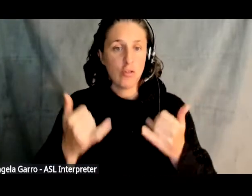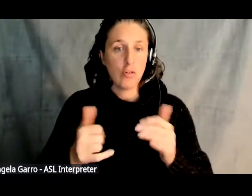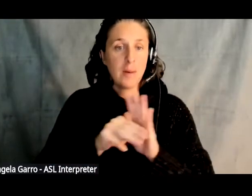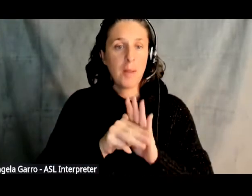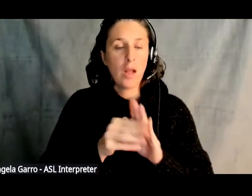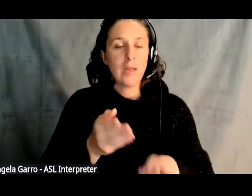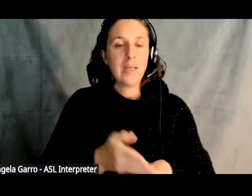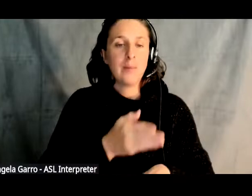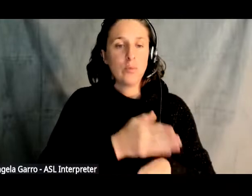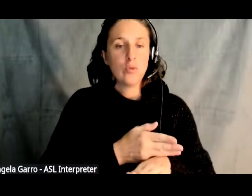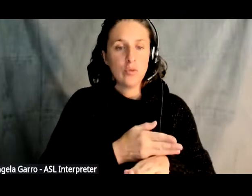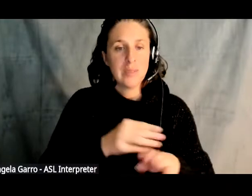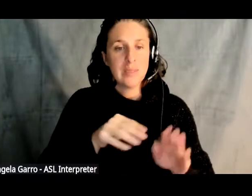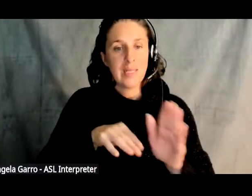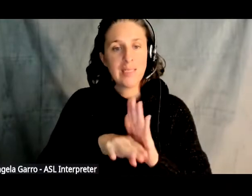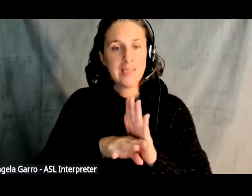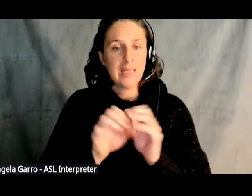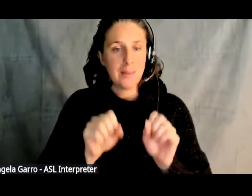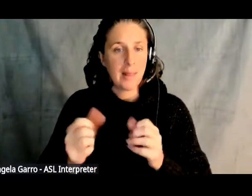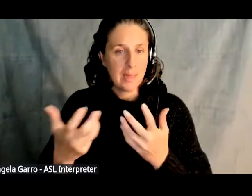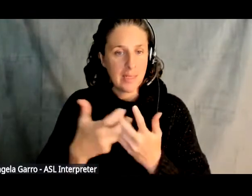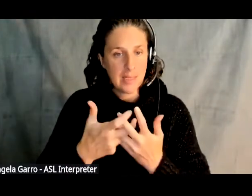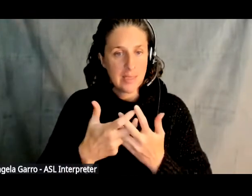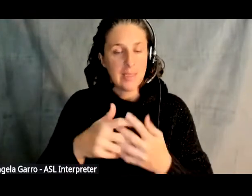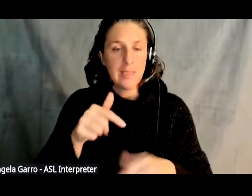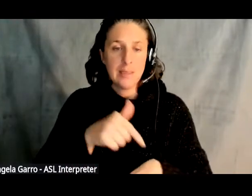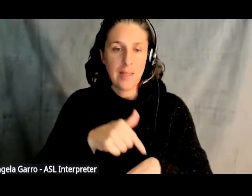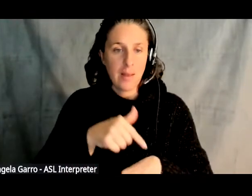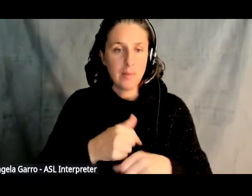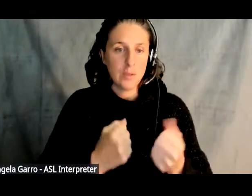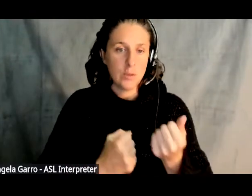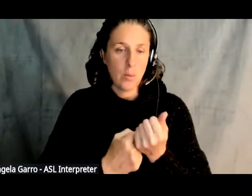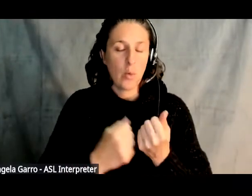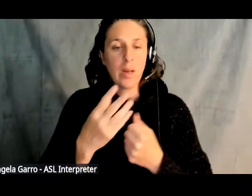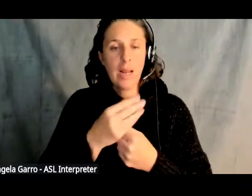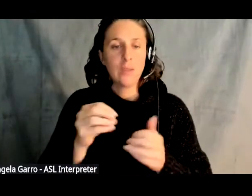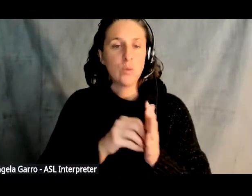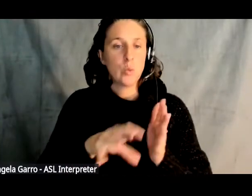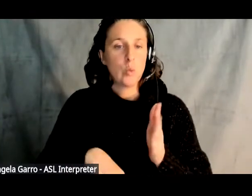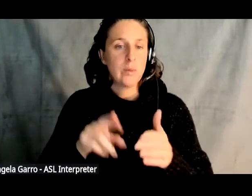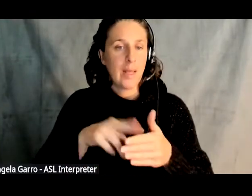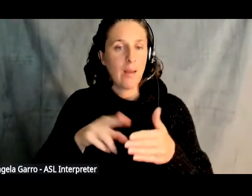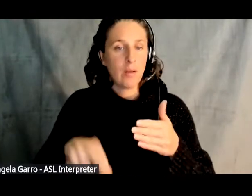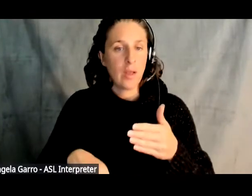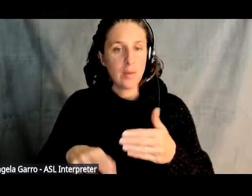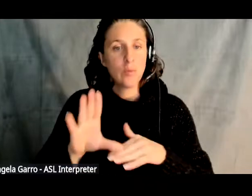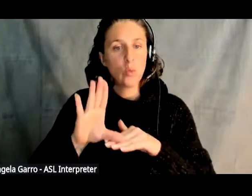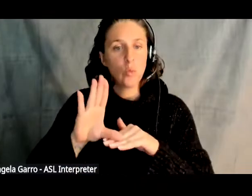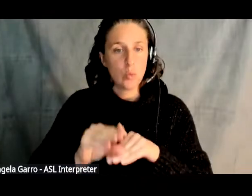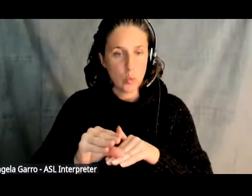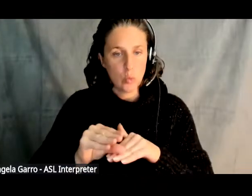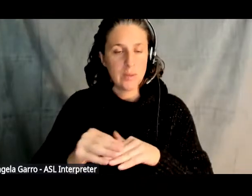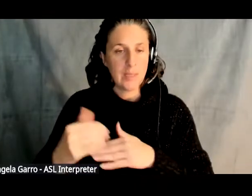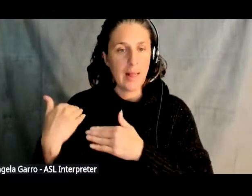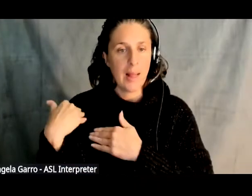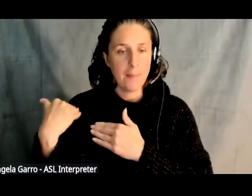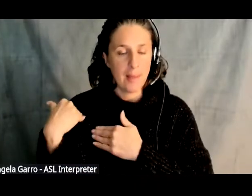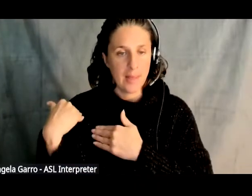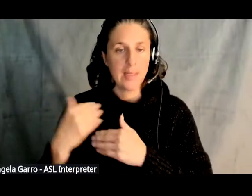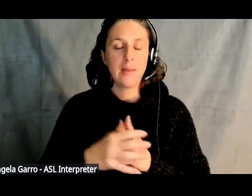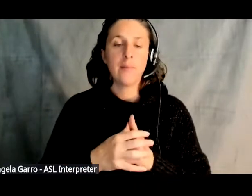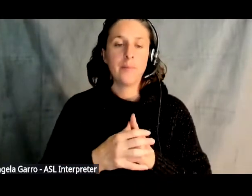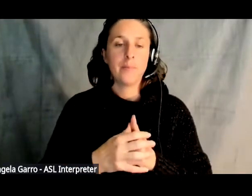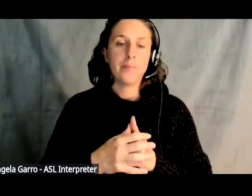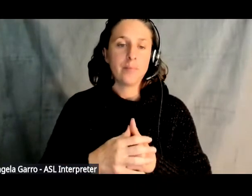improves accessibility, timely support, and student outcomes, reducing liability.